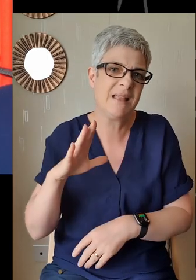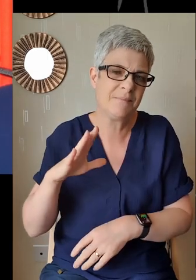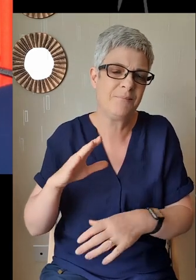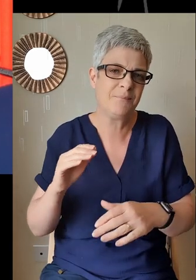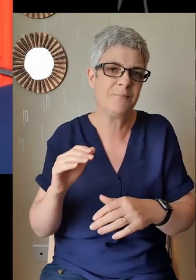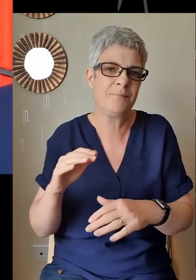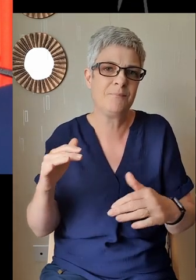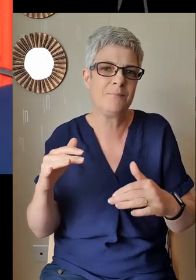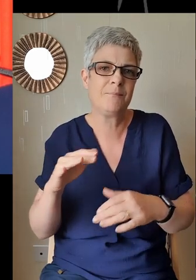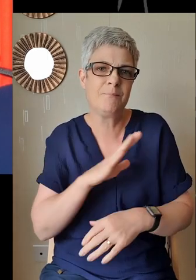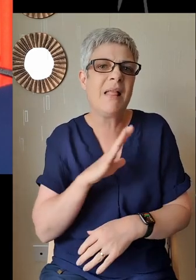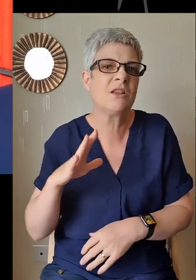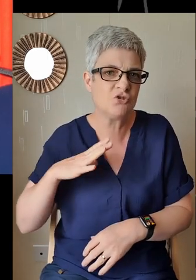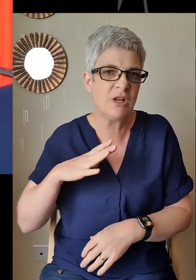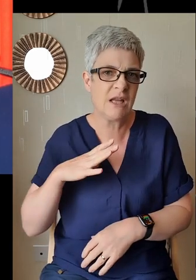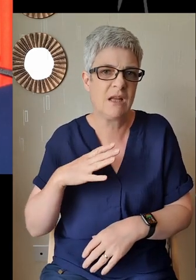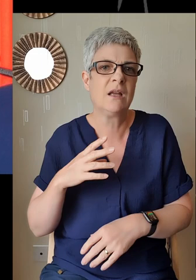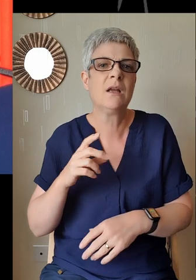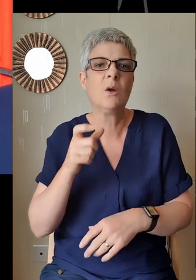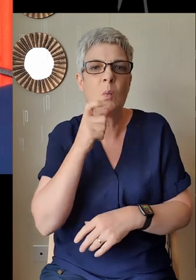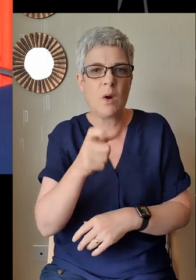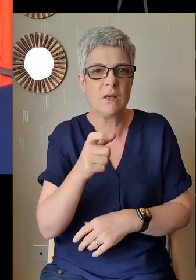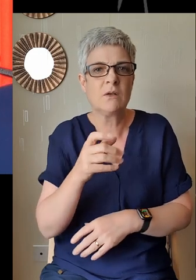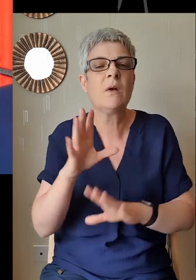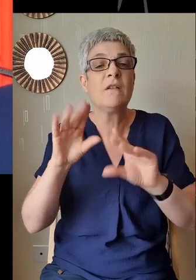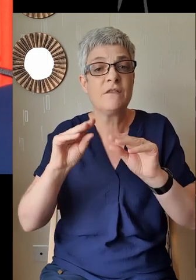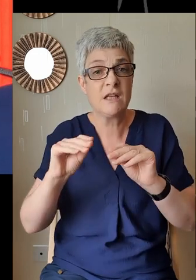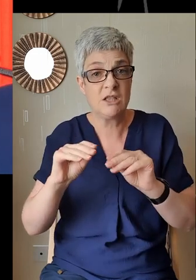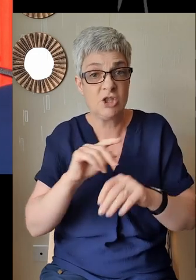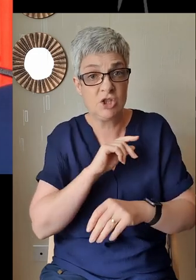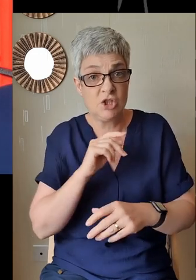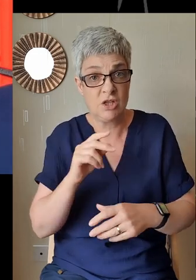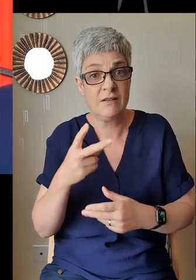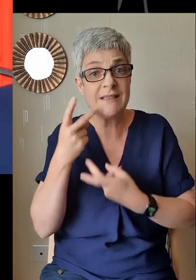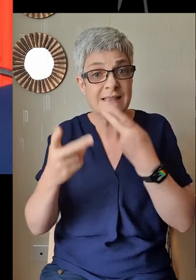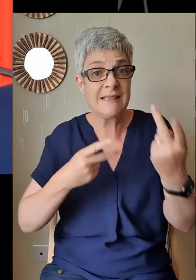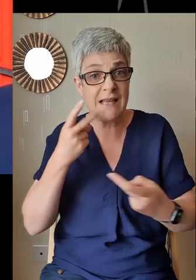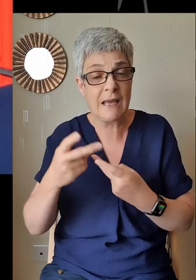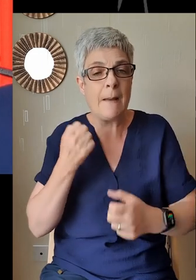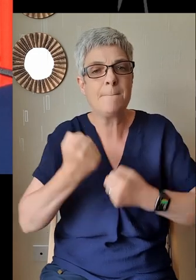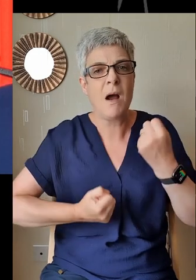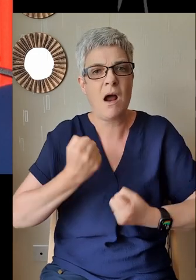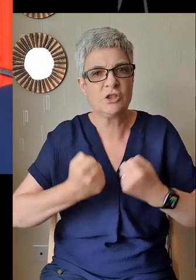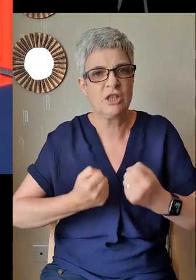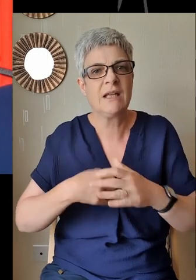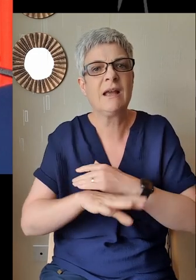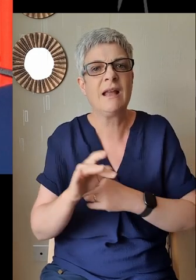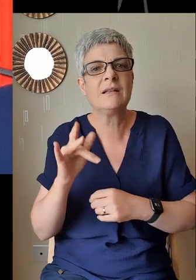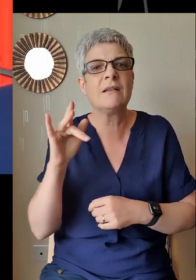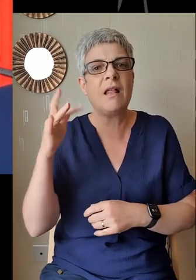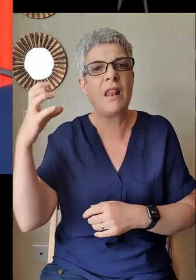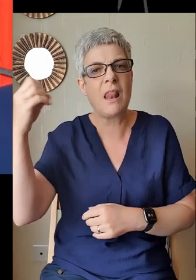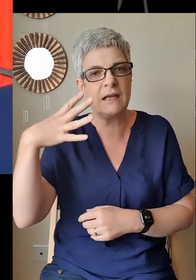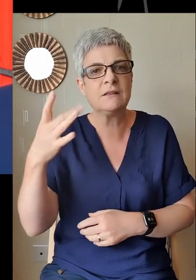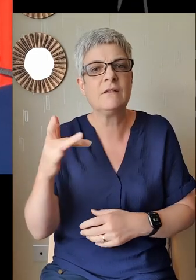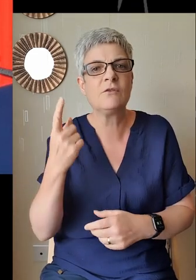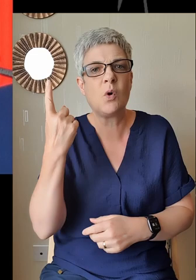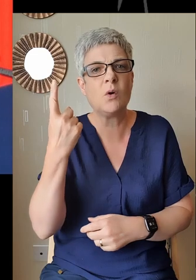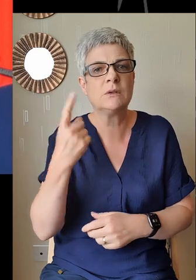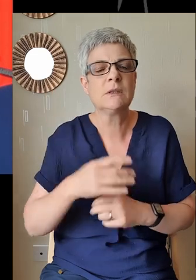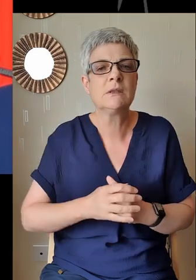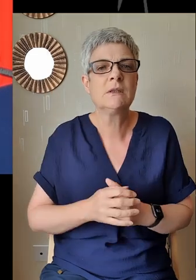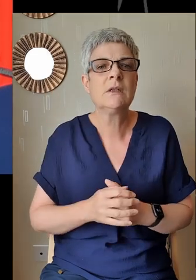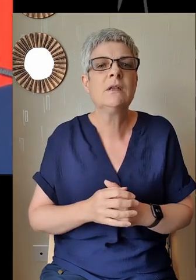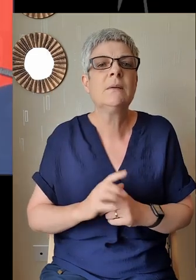our service by singing, We Are Marching in the Light of God. But firstly, Jesus, All for Jesus.